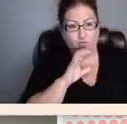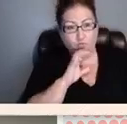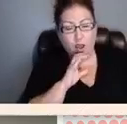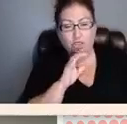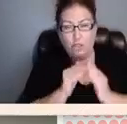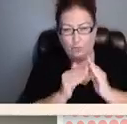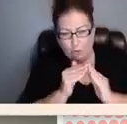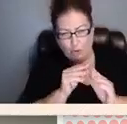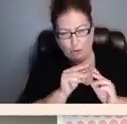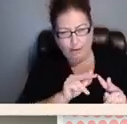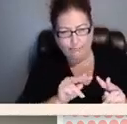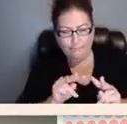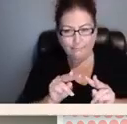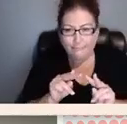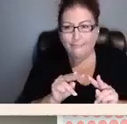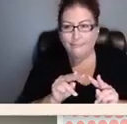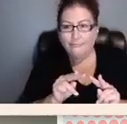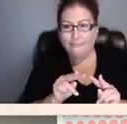community